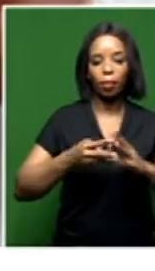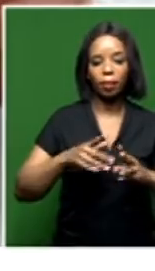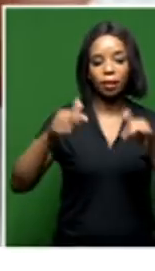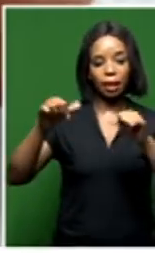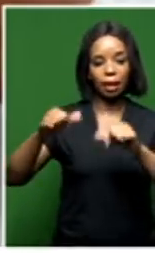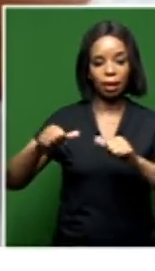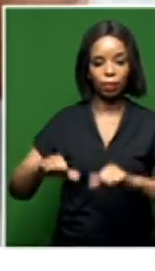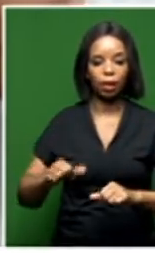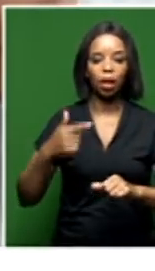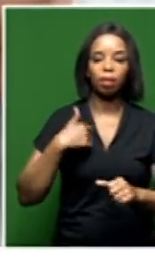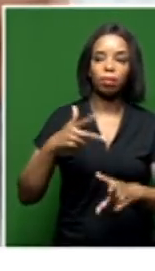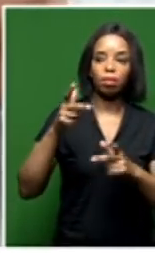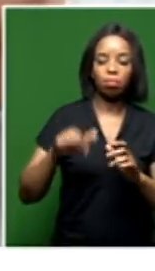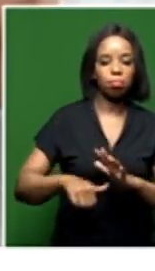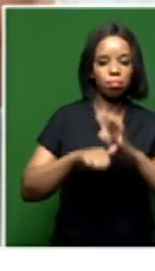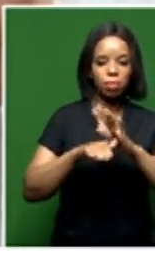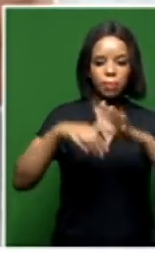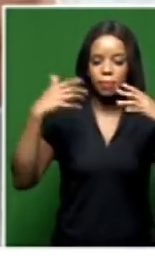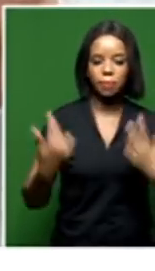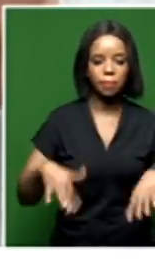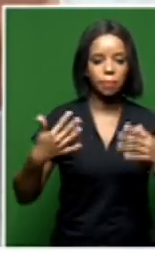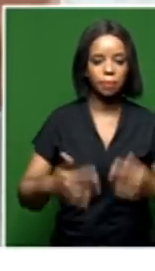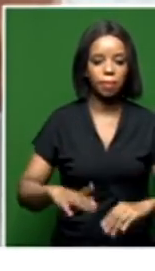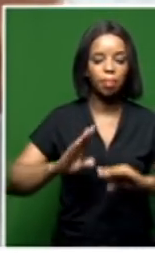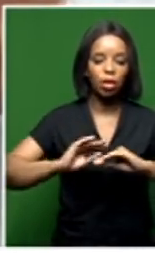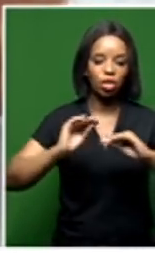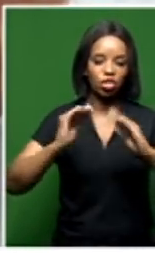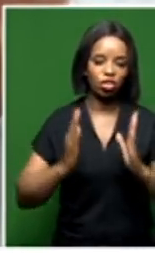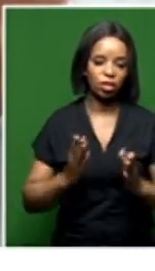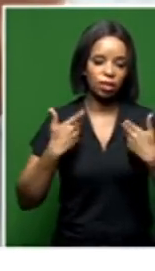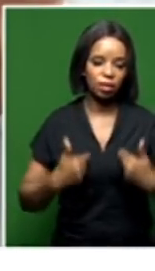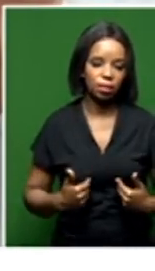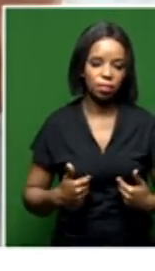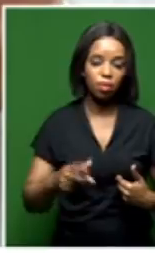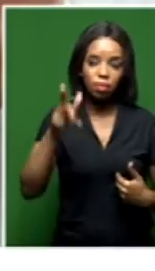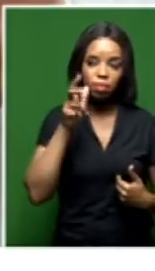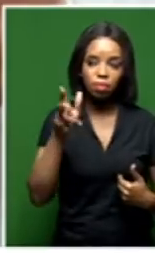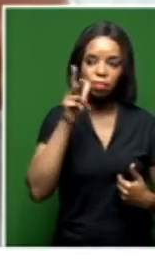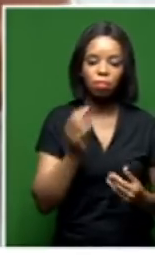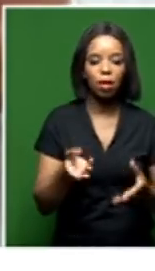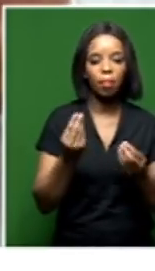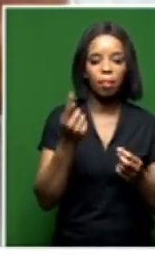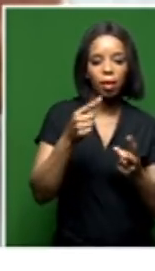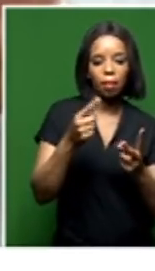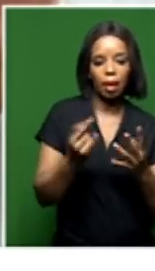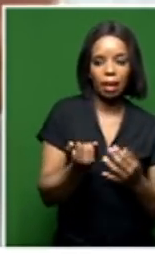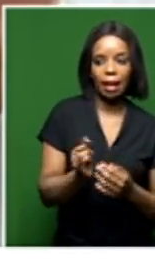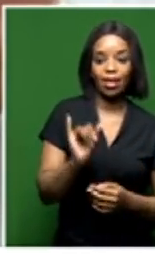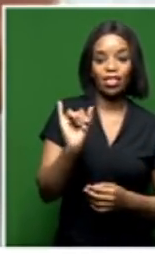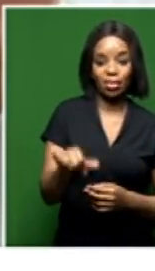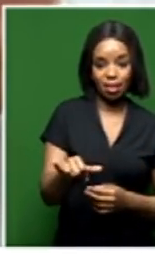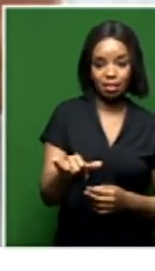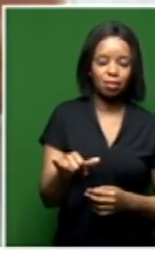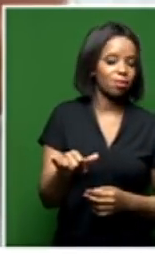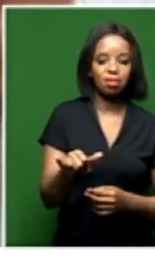very important to me. I'm not the person that just gets it and then get full marks for a subject like that. There's a lot of effort that